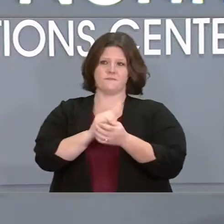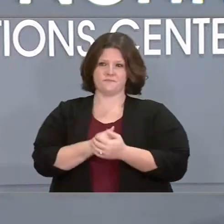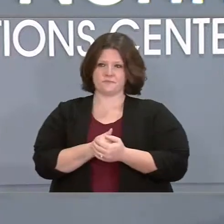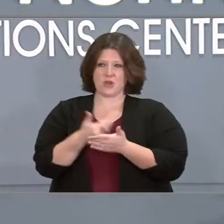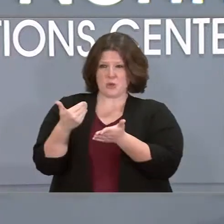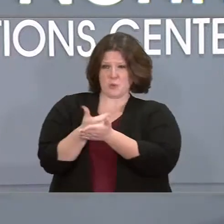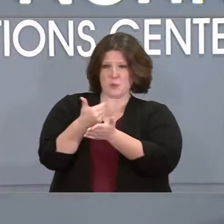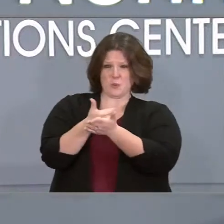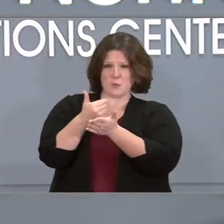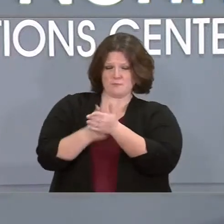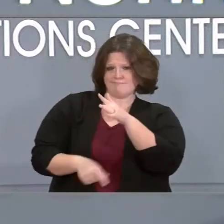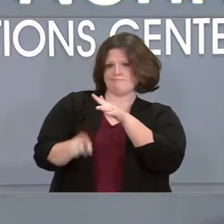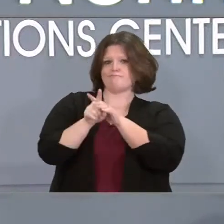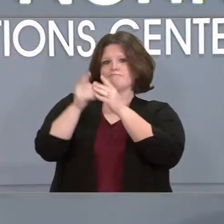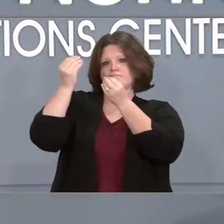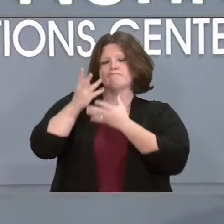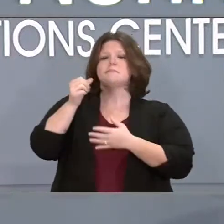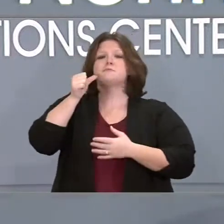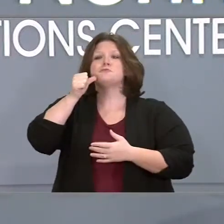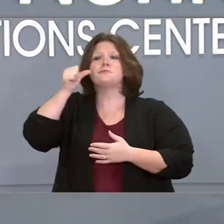cases reported since yesterday,